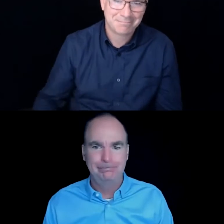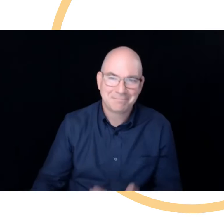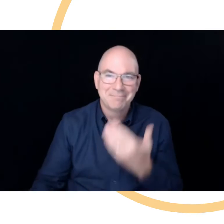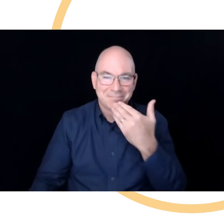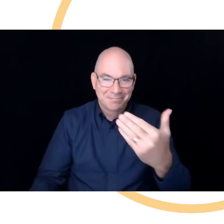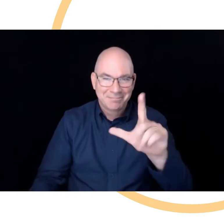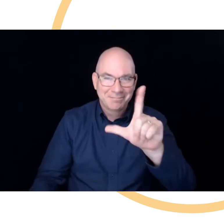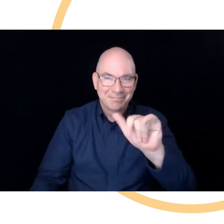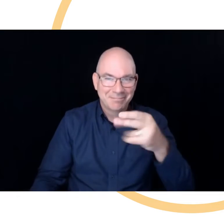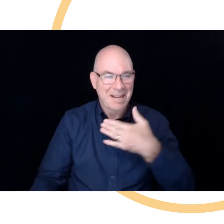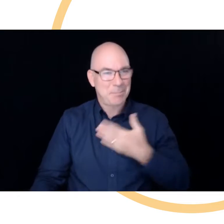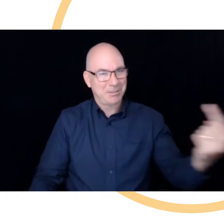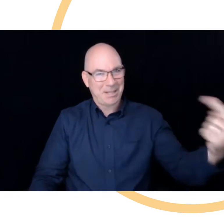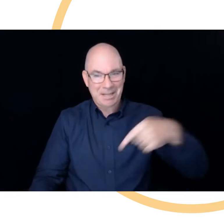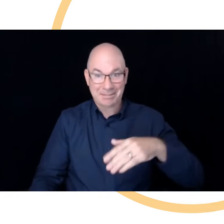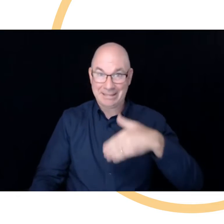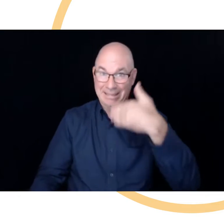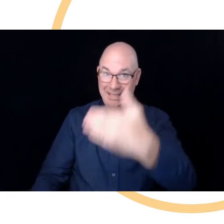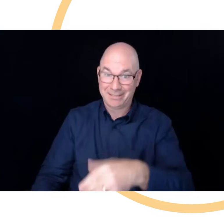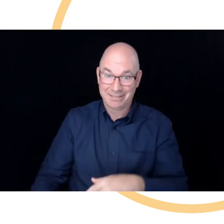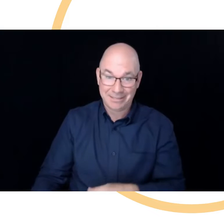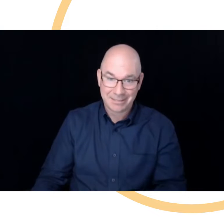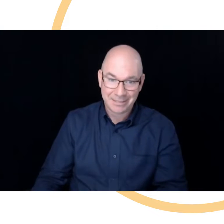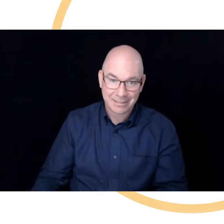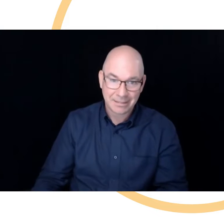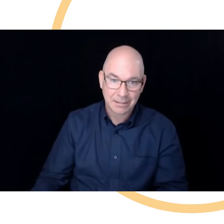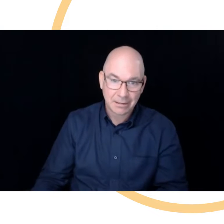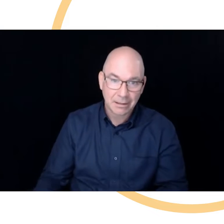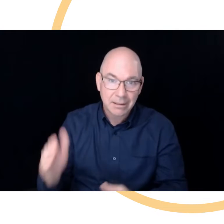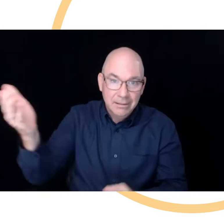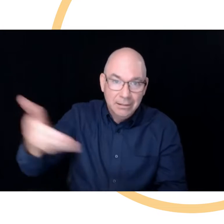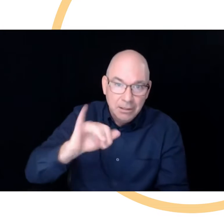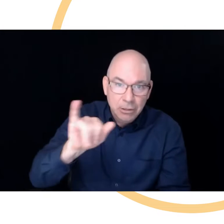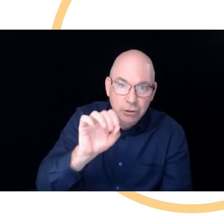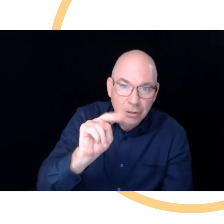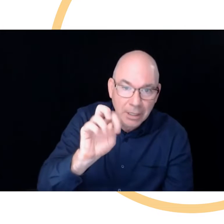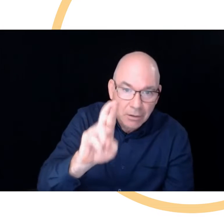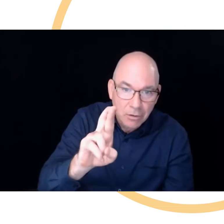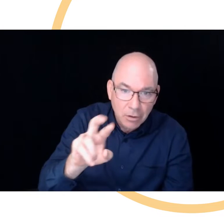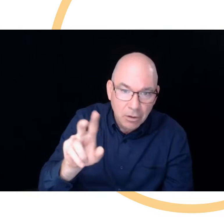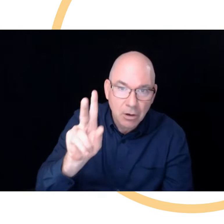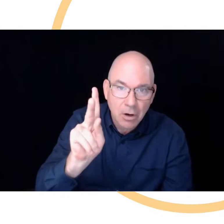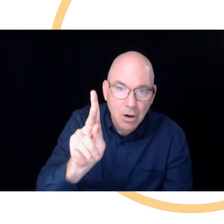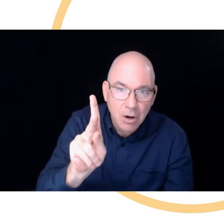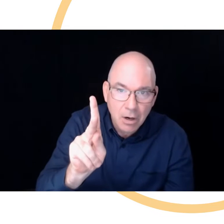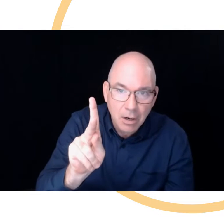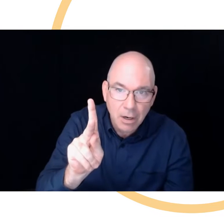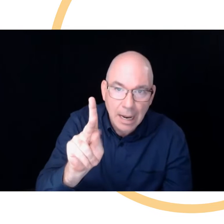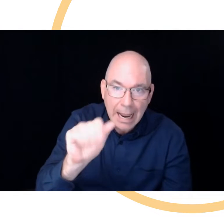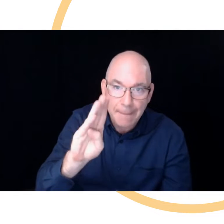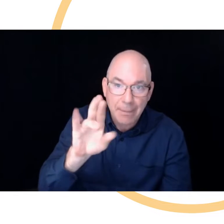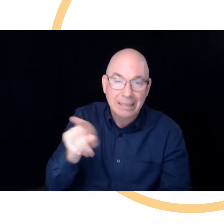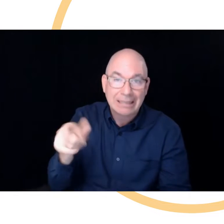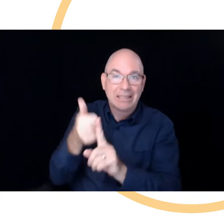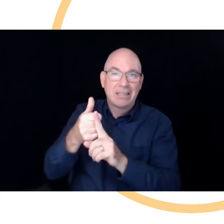here. Next, I would like to introduce Jennifer Kaberi. Jennifer is a child development specialist and an